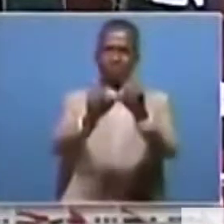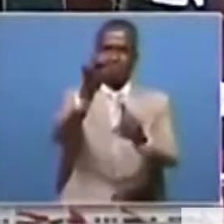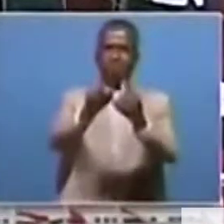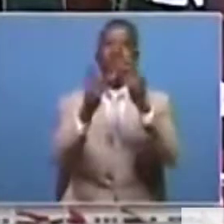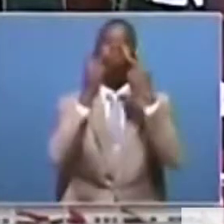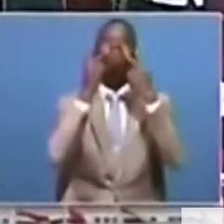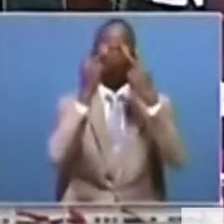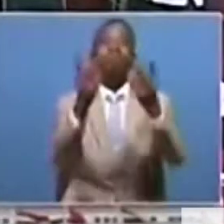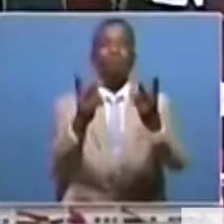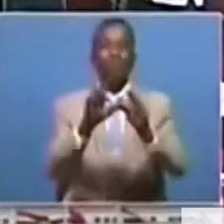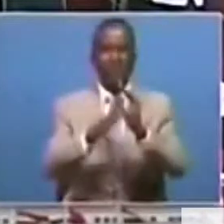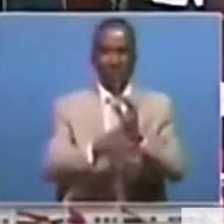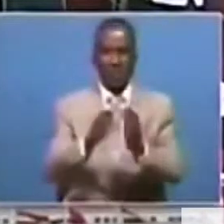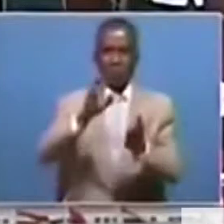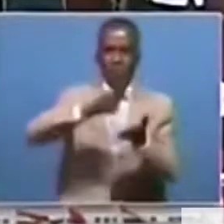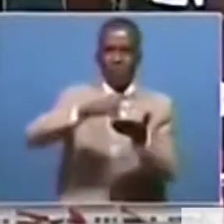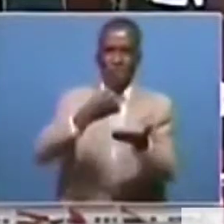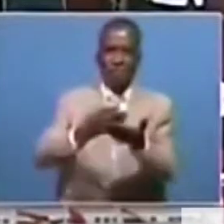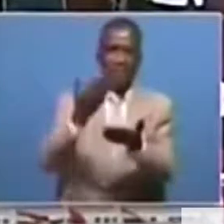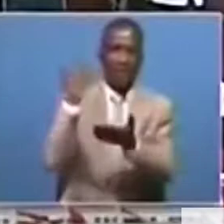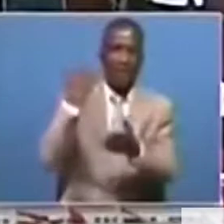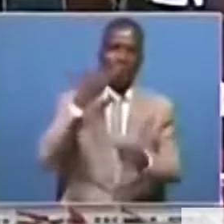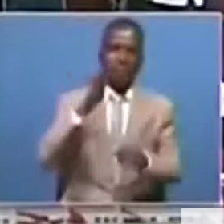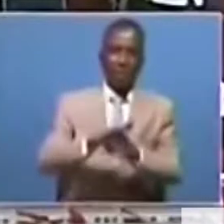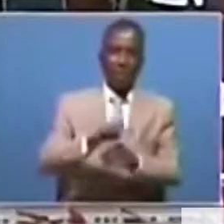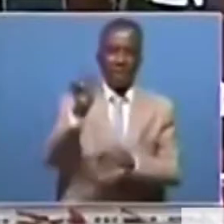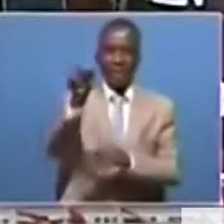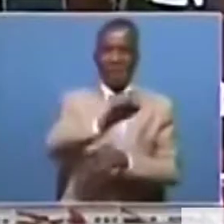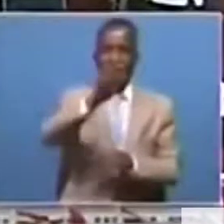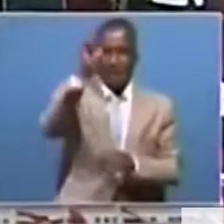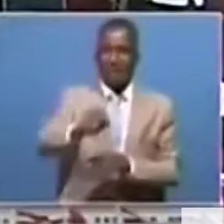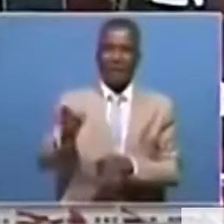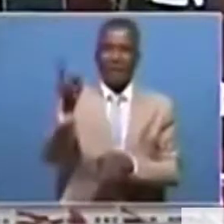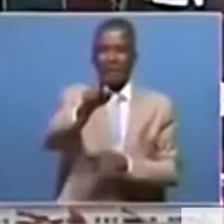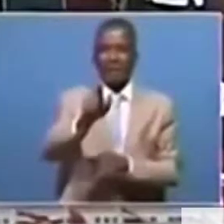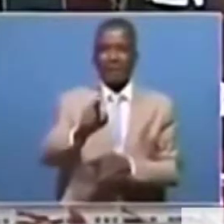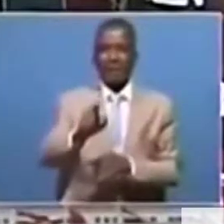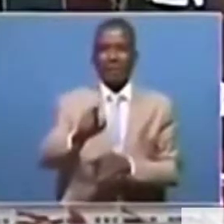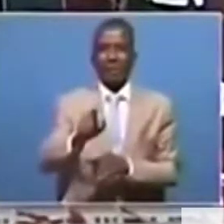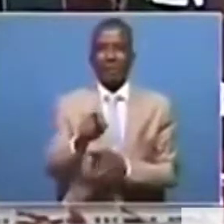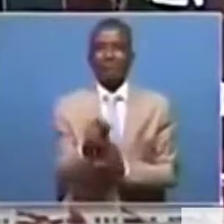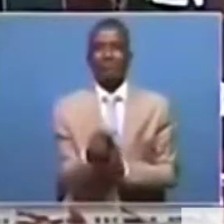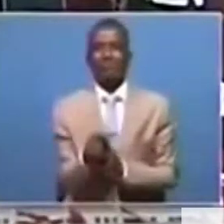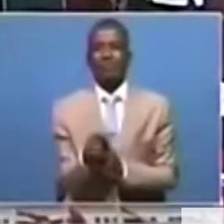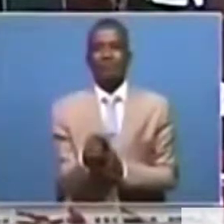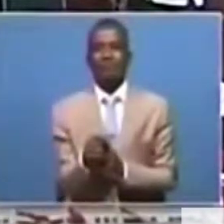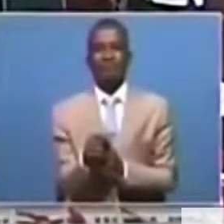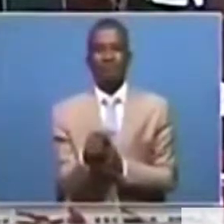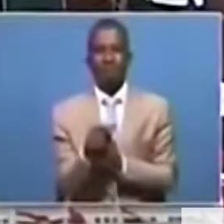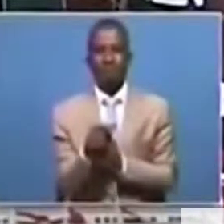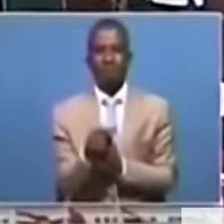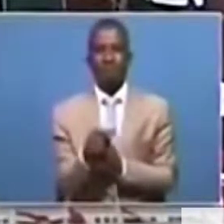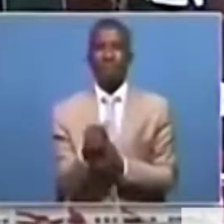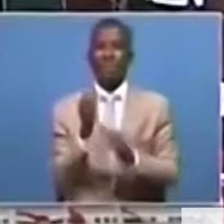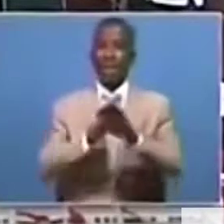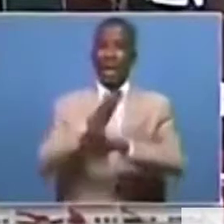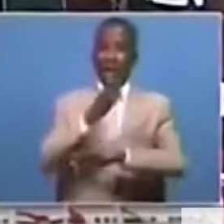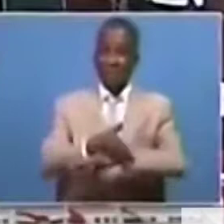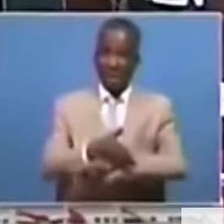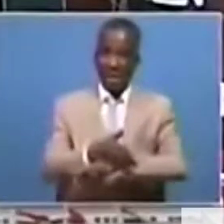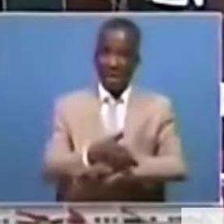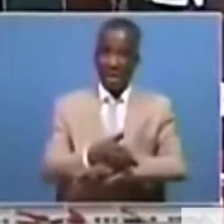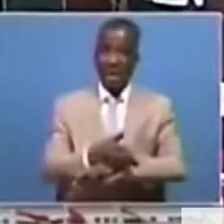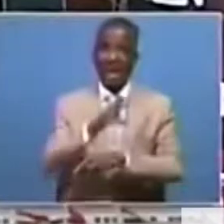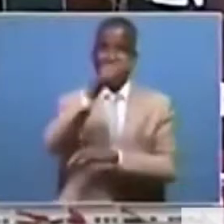witness, since he had filed a witness statement to that effect and therefore had elected to testify. As for the second